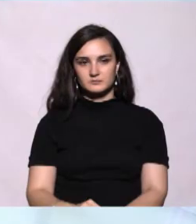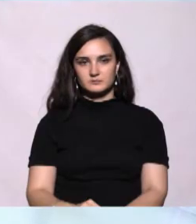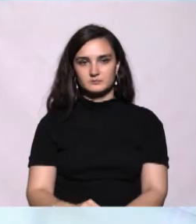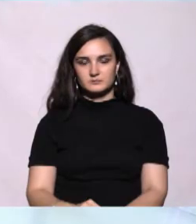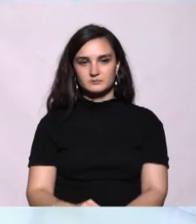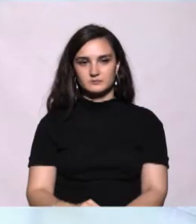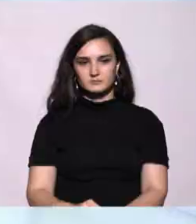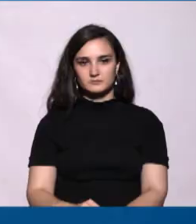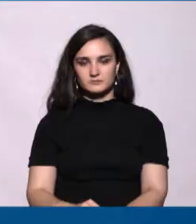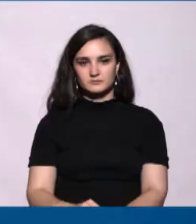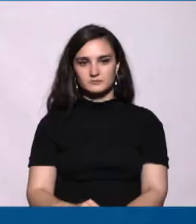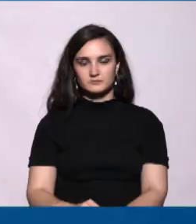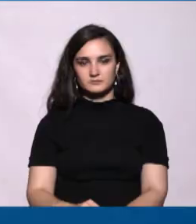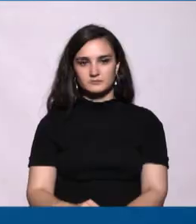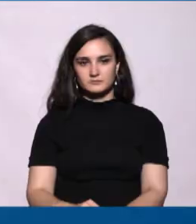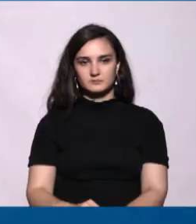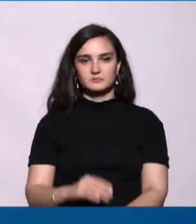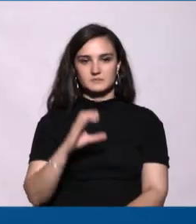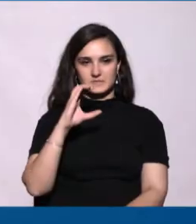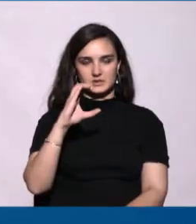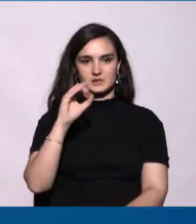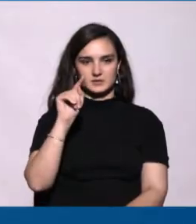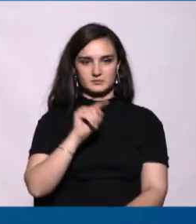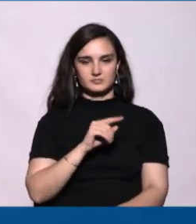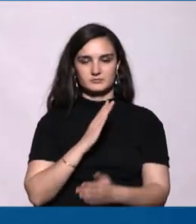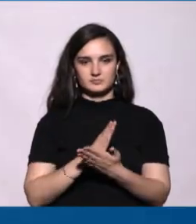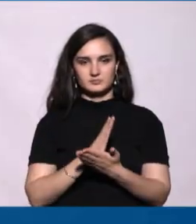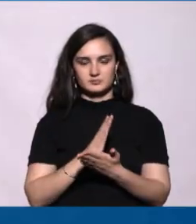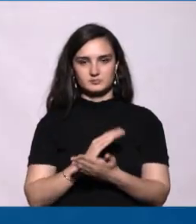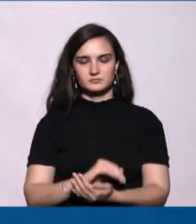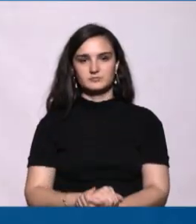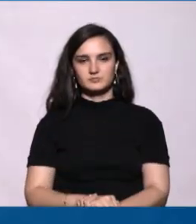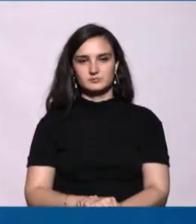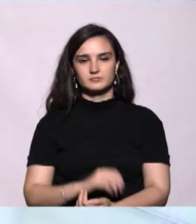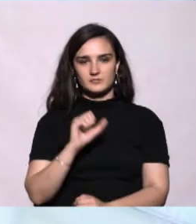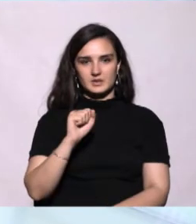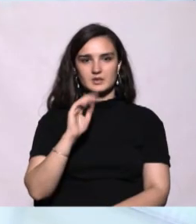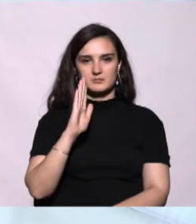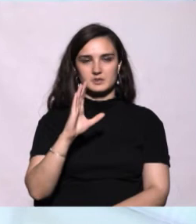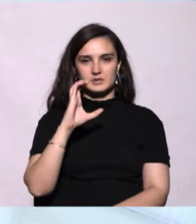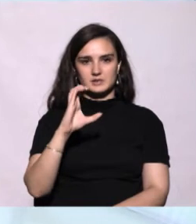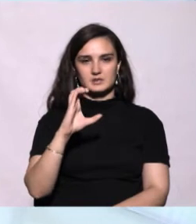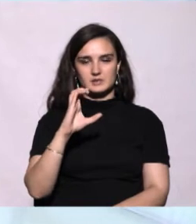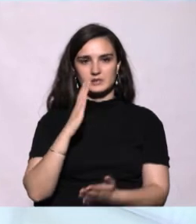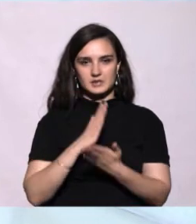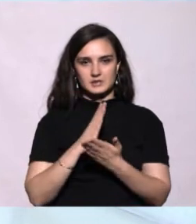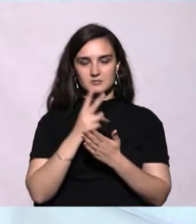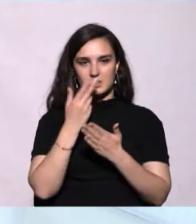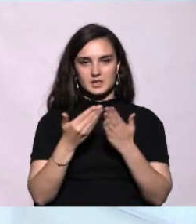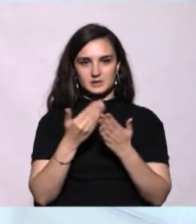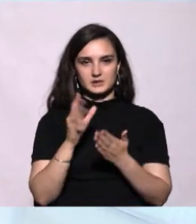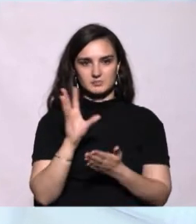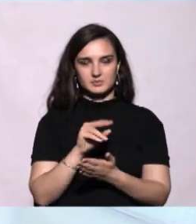Fine. Here it is. A, B, C are the